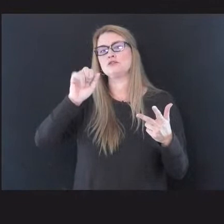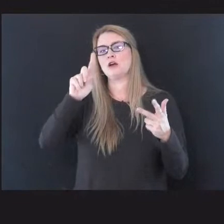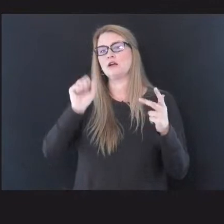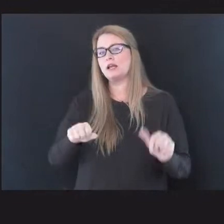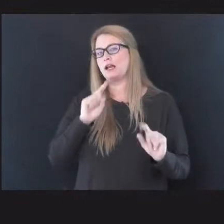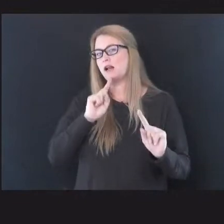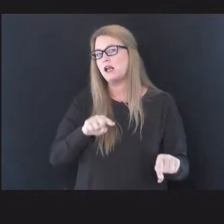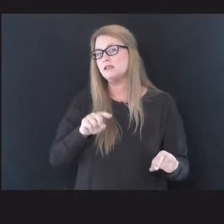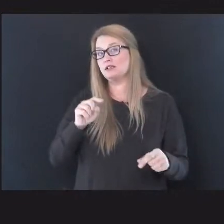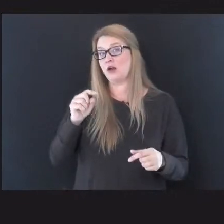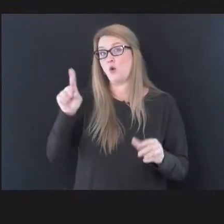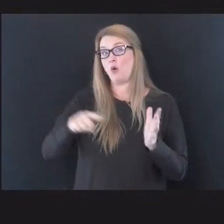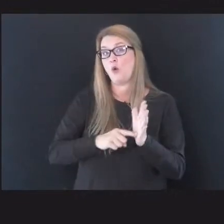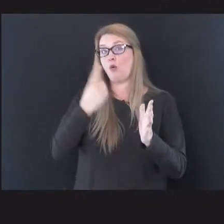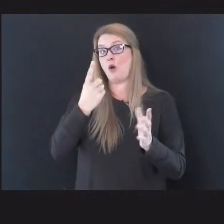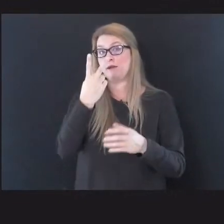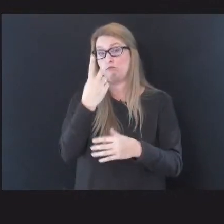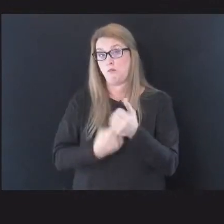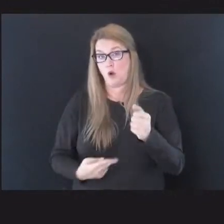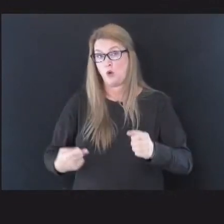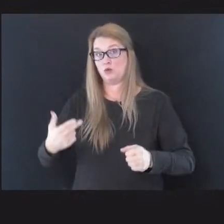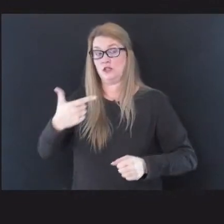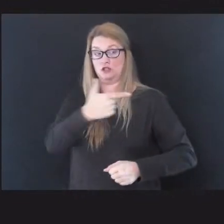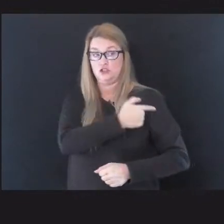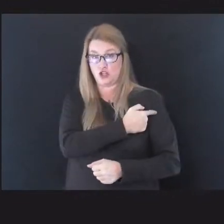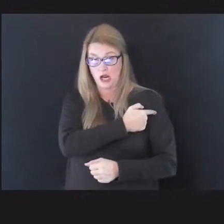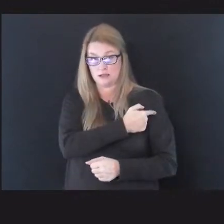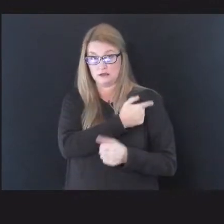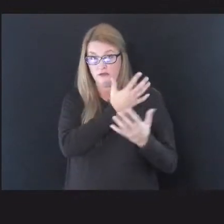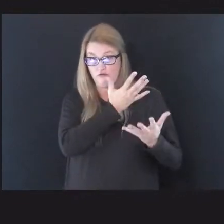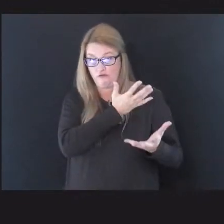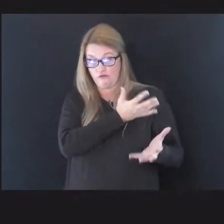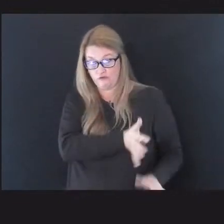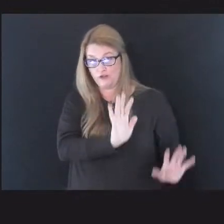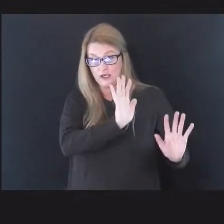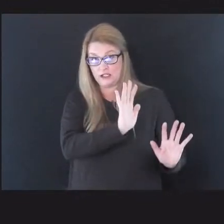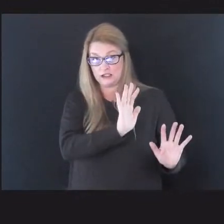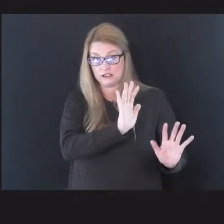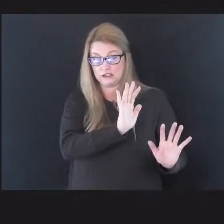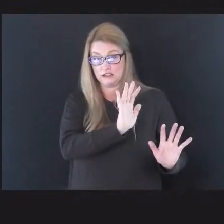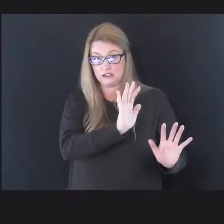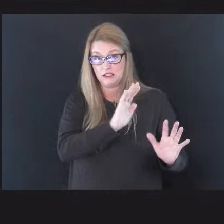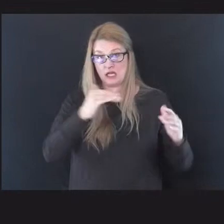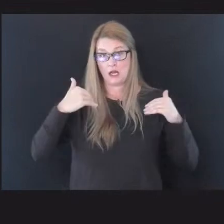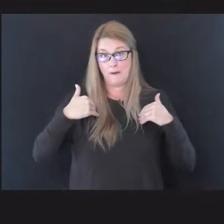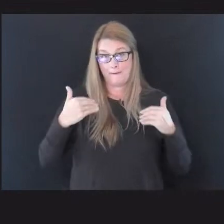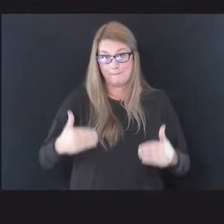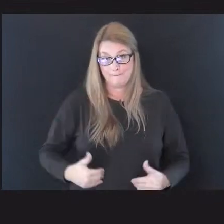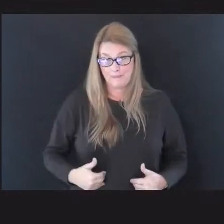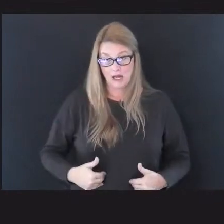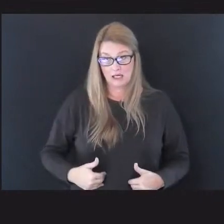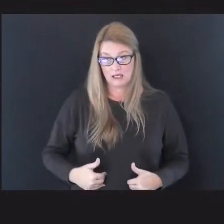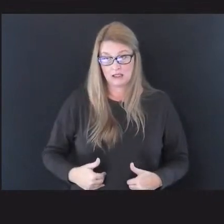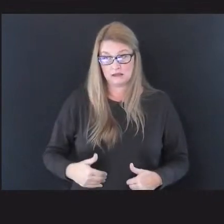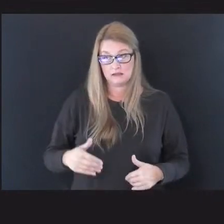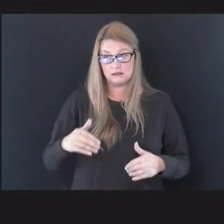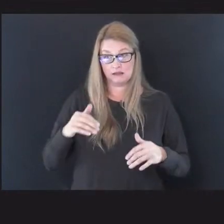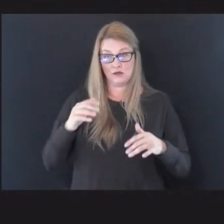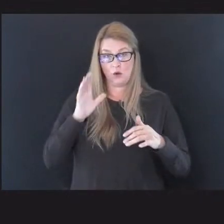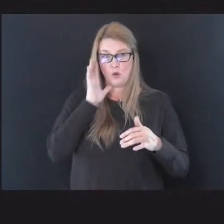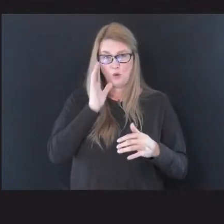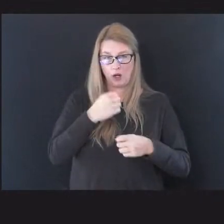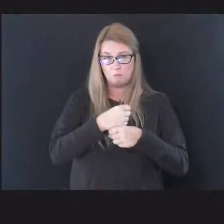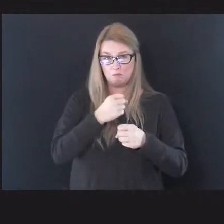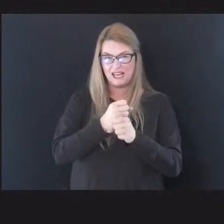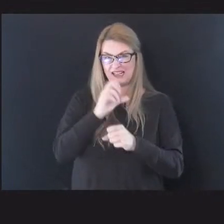get both vaccine doses as required, do their bodies then produce the antibodies needed to give